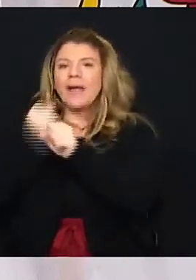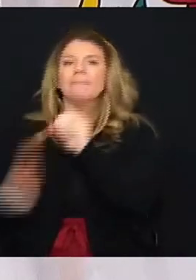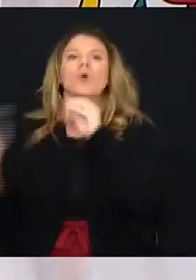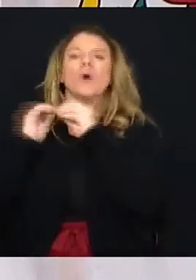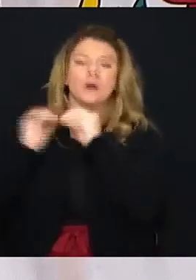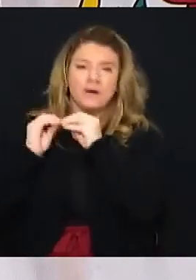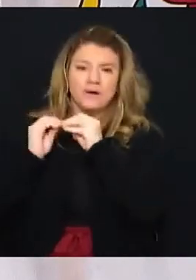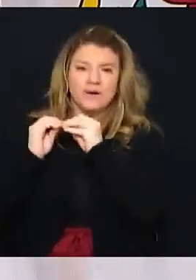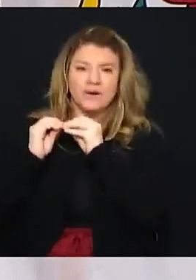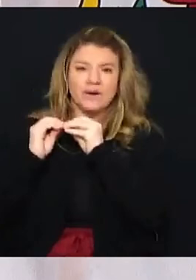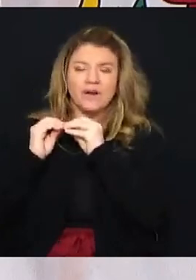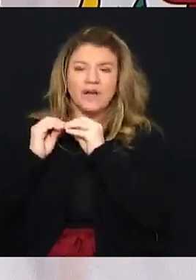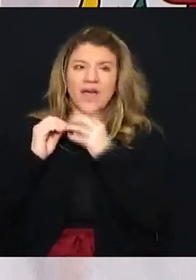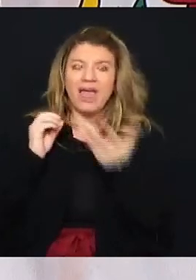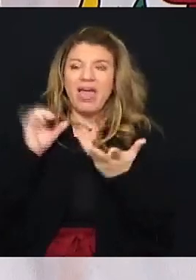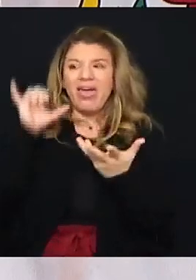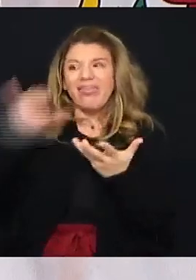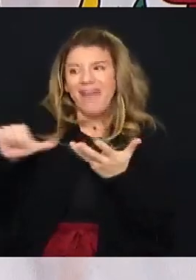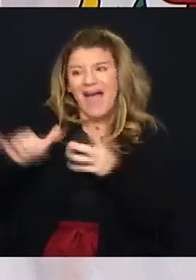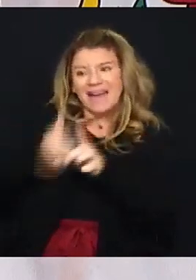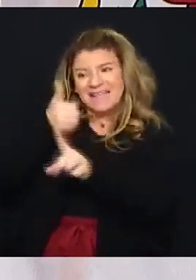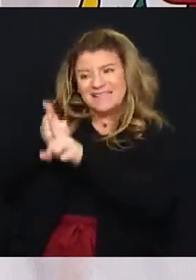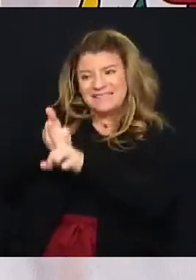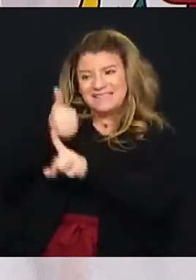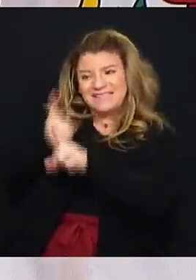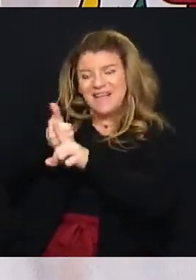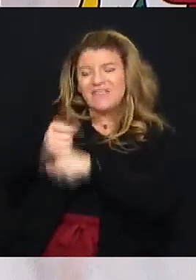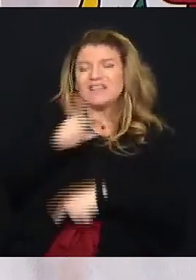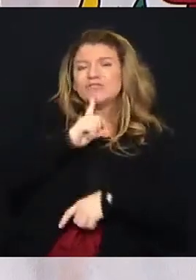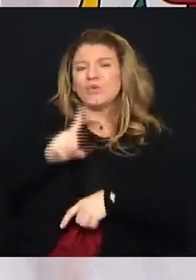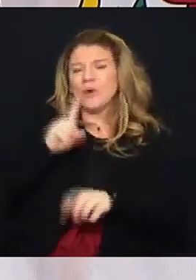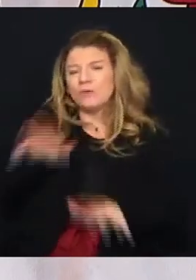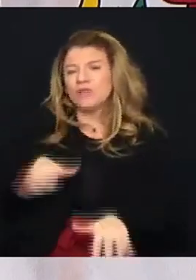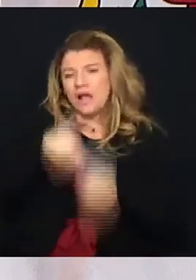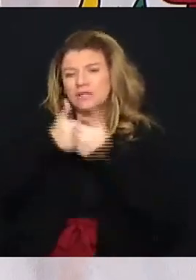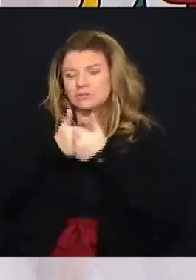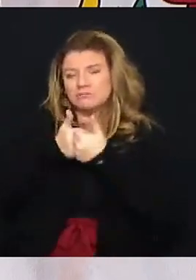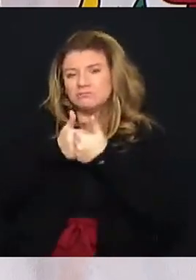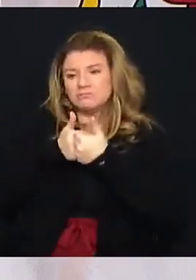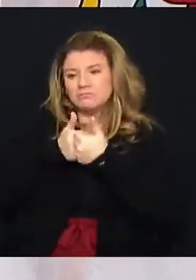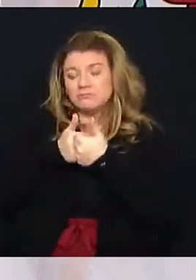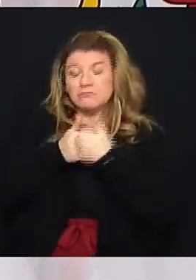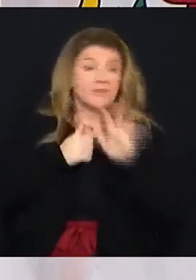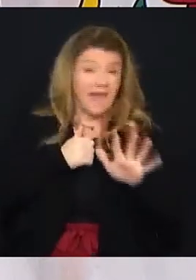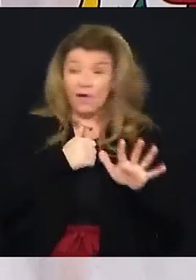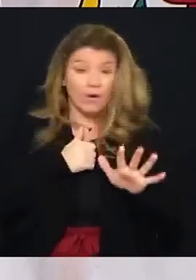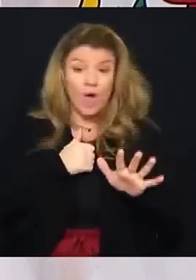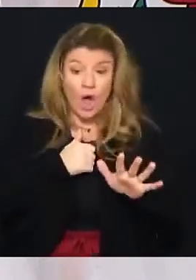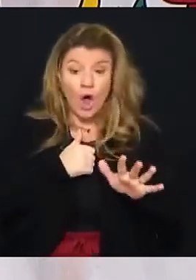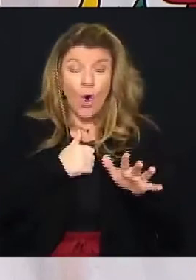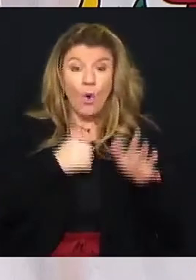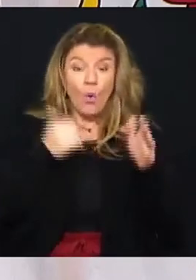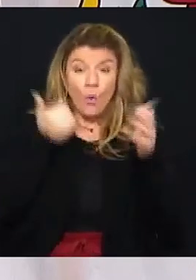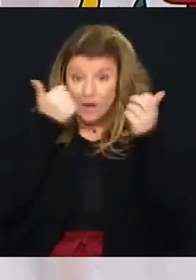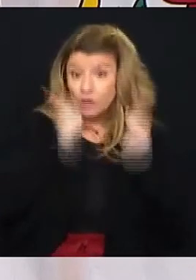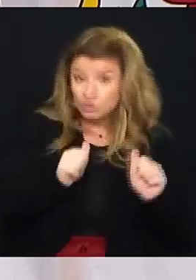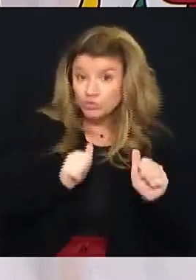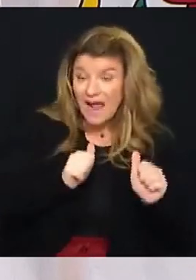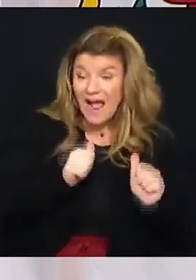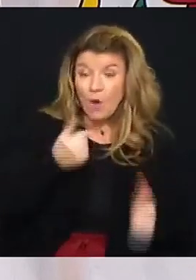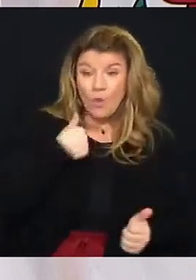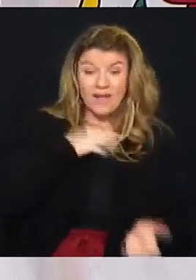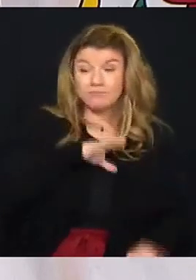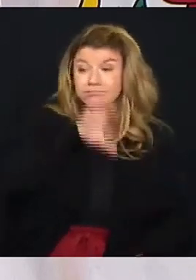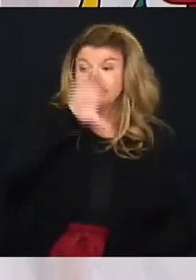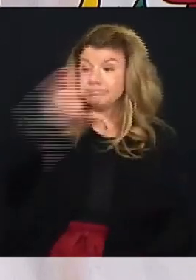know, I mean that in itself is a real challenge. Now we could dump all the money